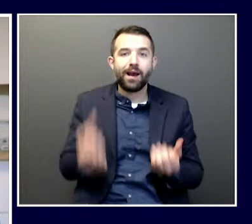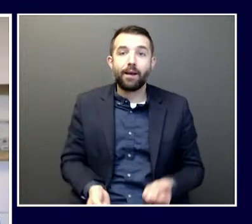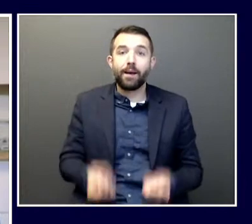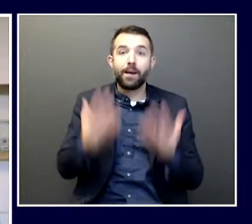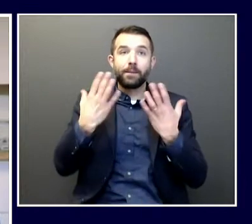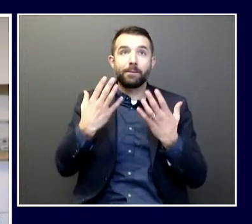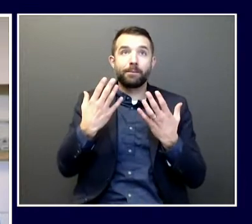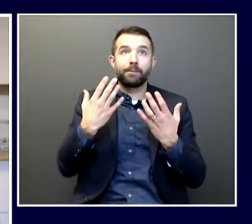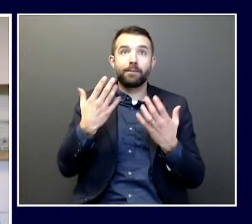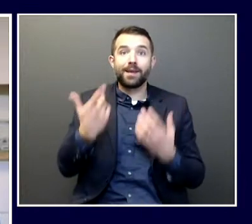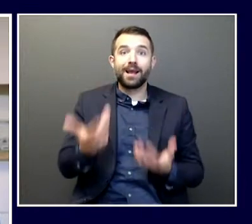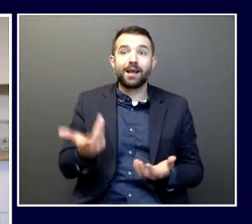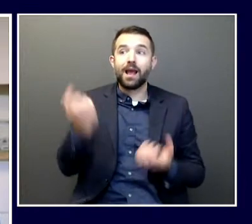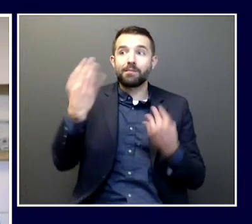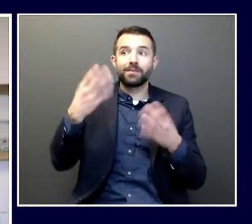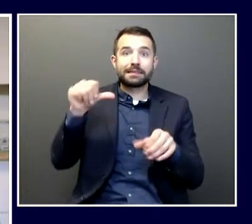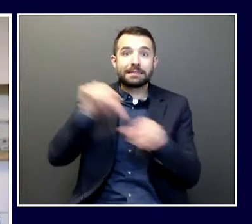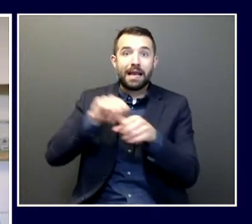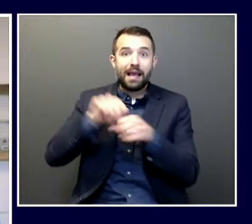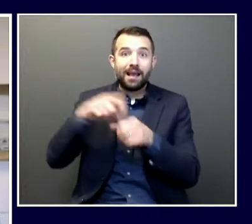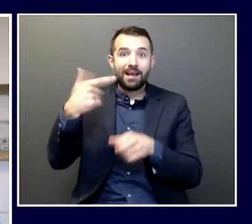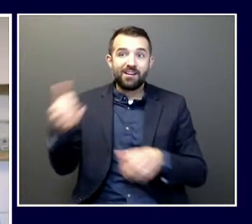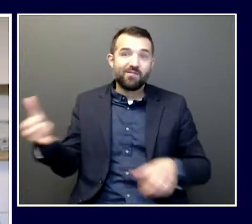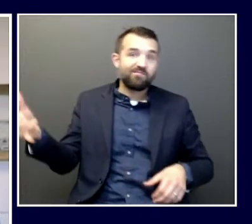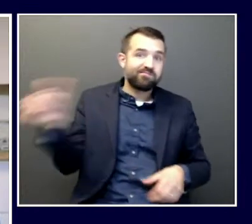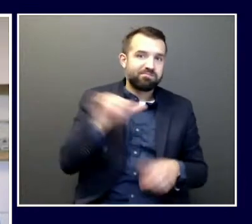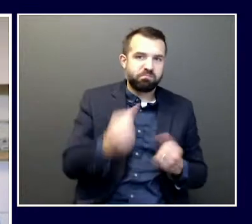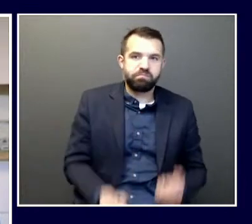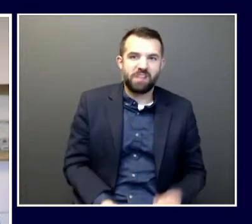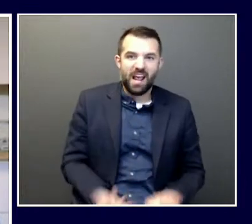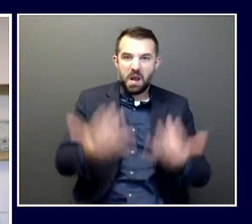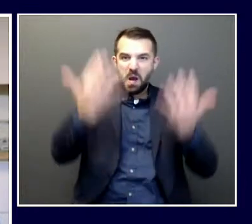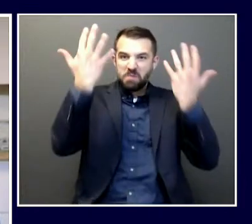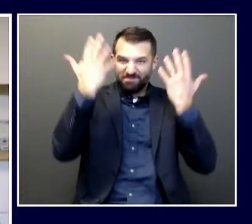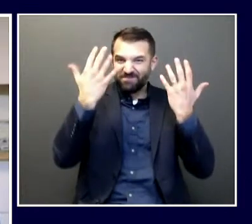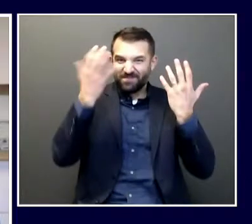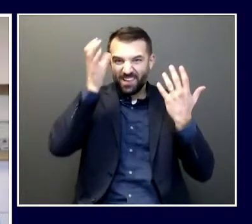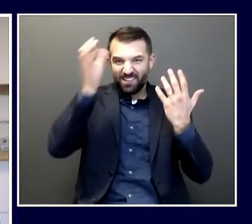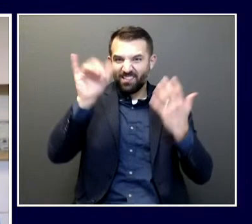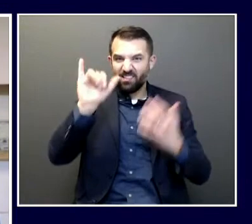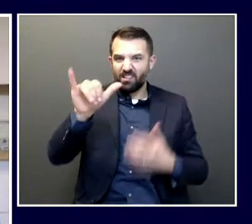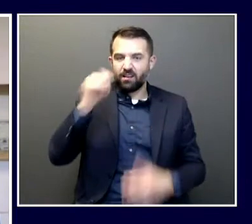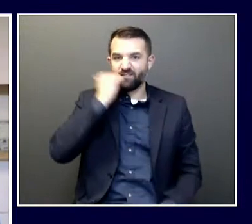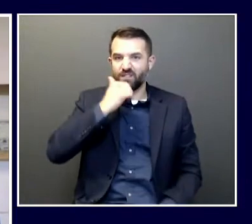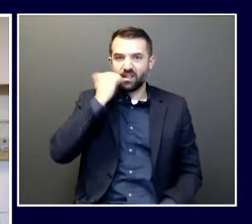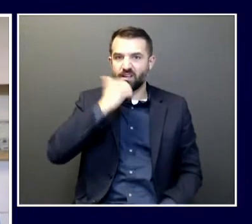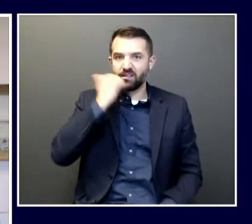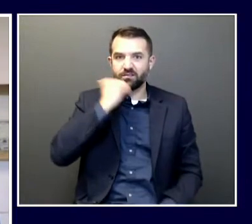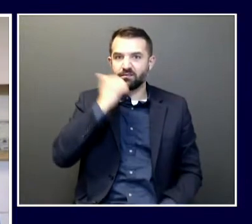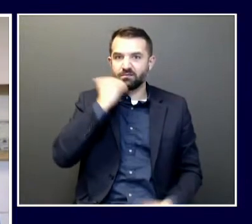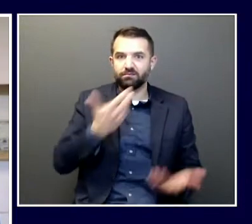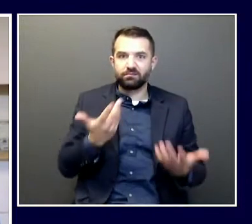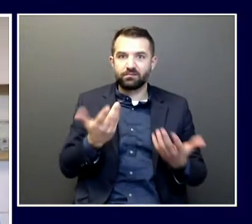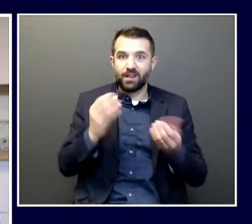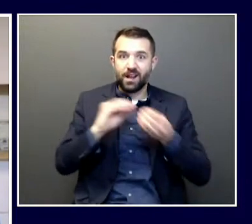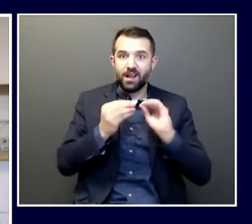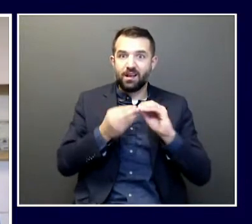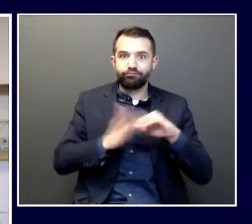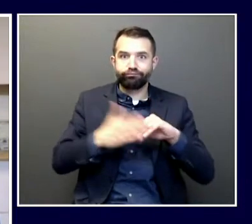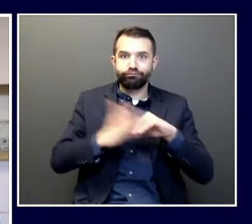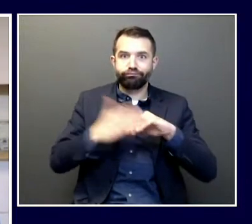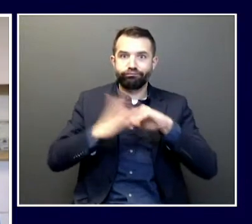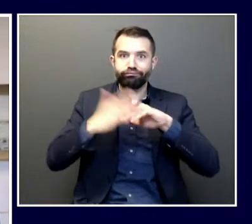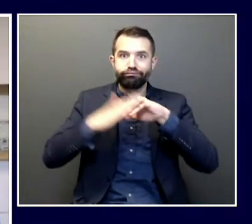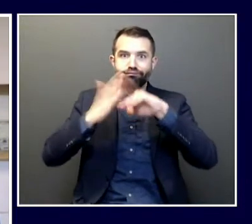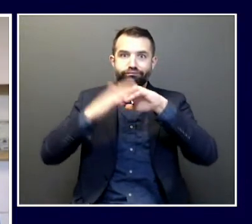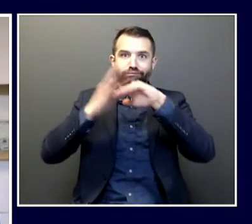what we've seen, consistently high daily case counts. And unfortunately, this is unlikely to change